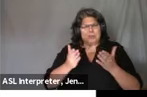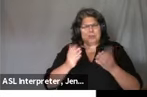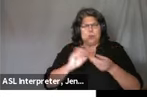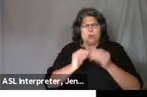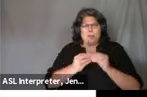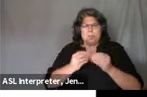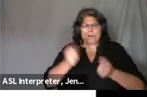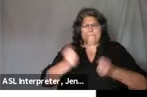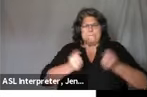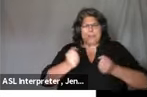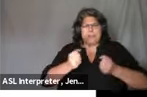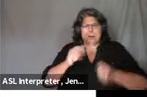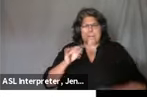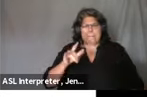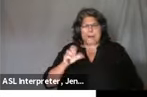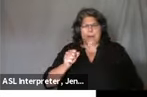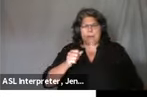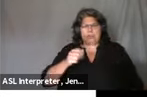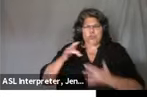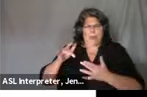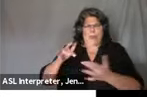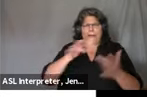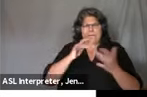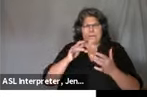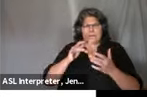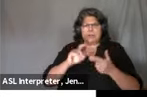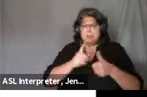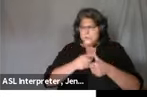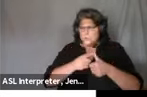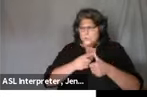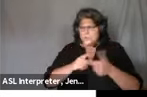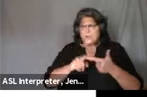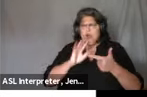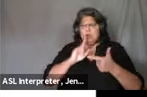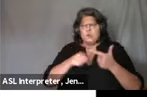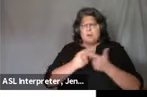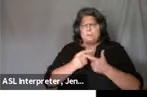question. I noticed you mentioned the acquisition of property.